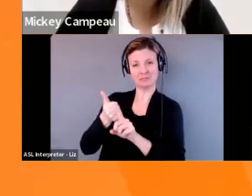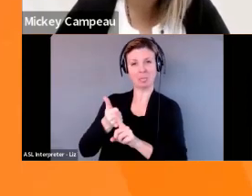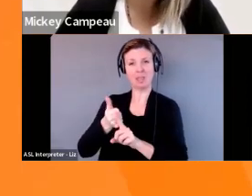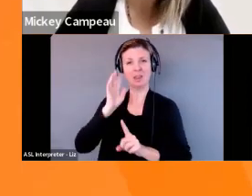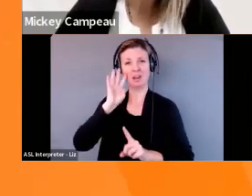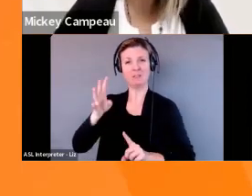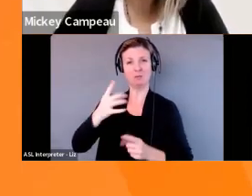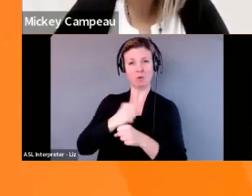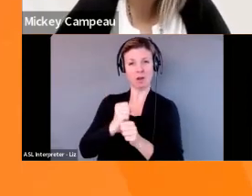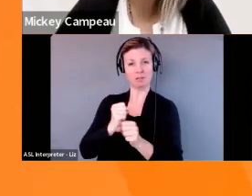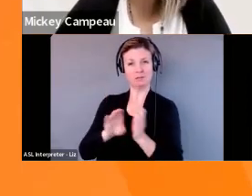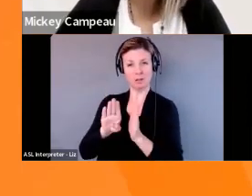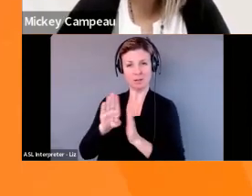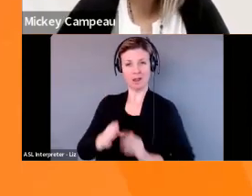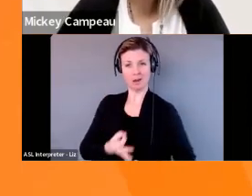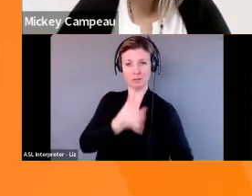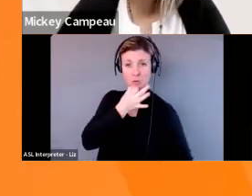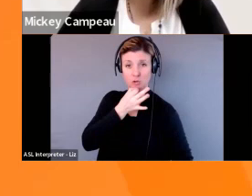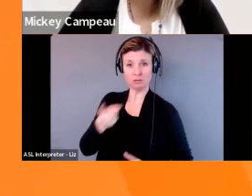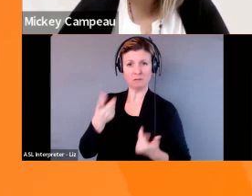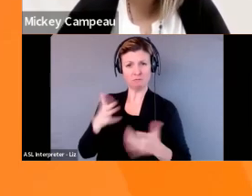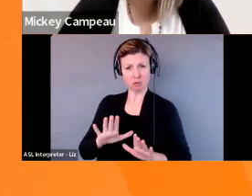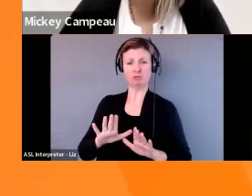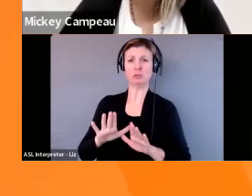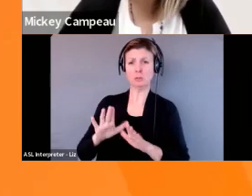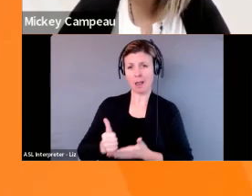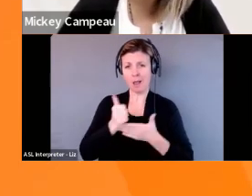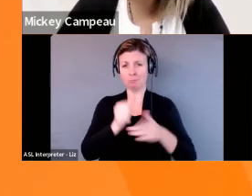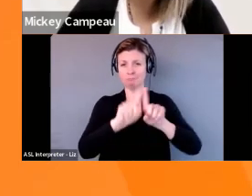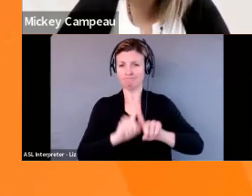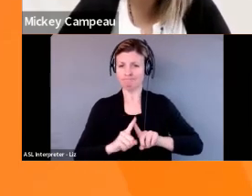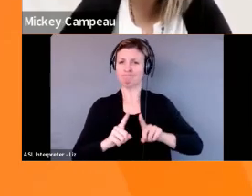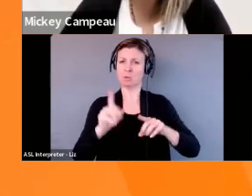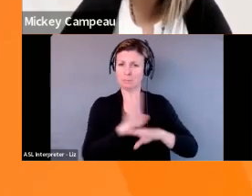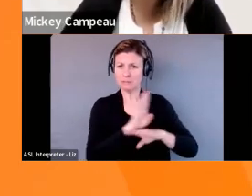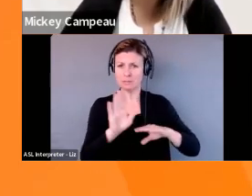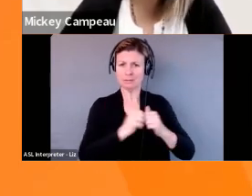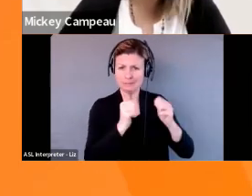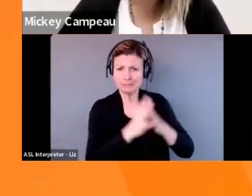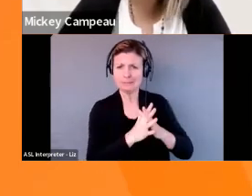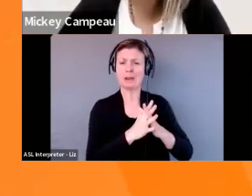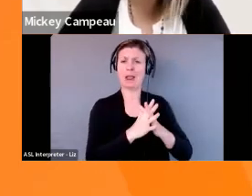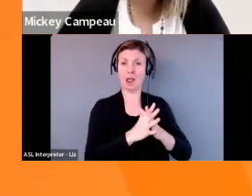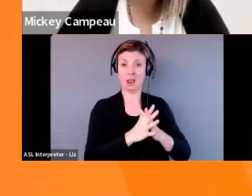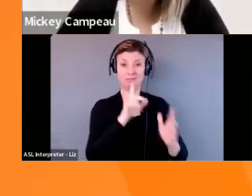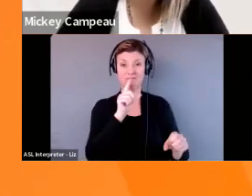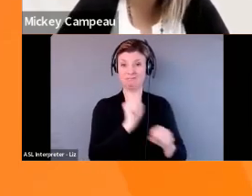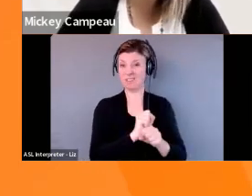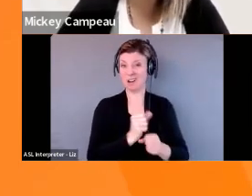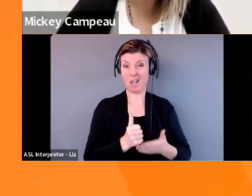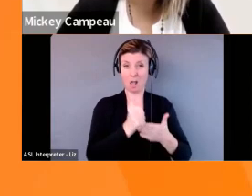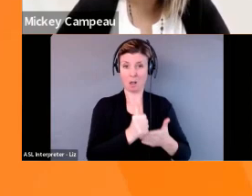development expert. He's focused on helping startups deliver product solutions that solve real customer problems for global marketplace